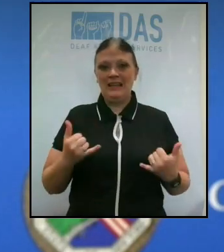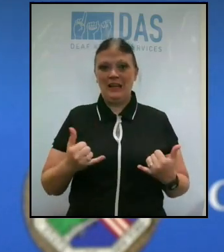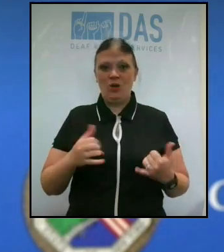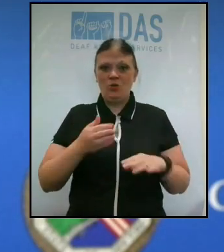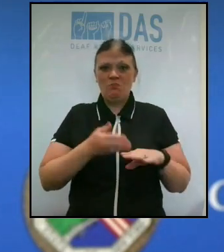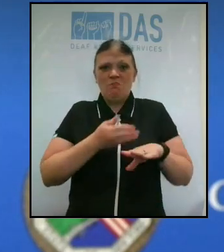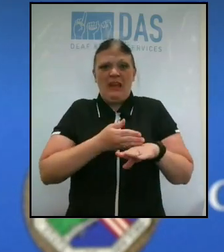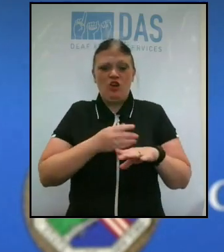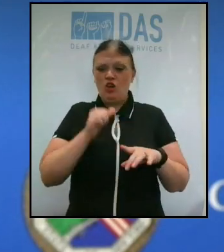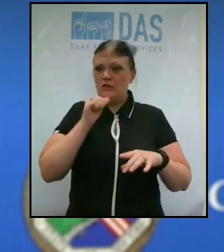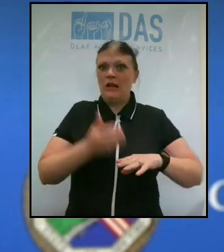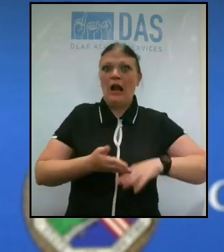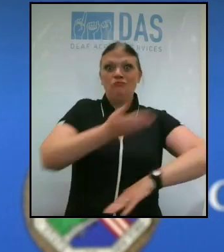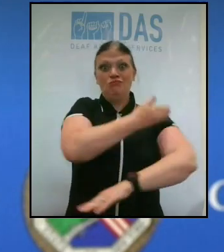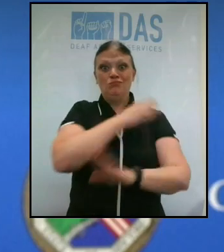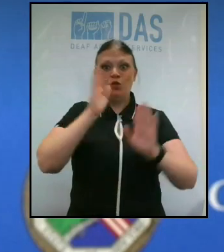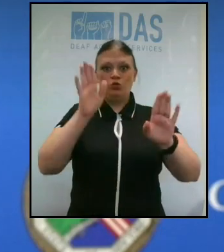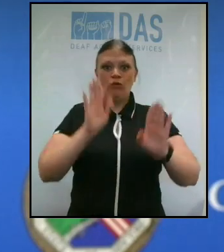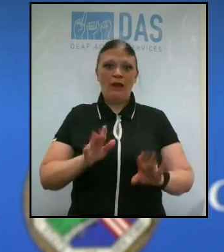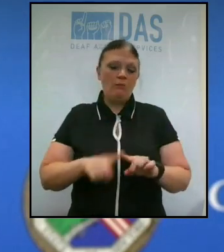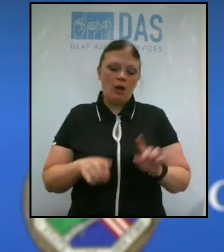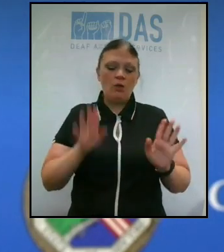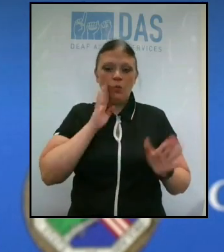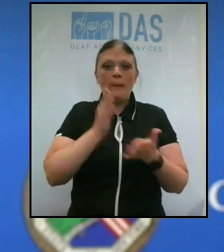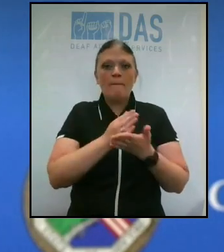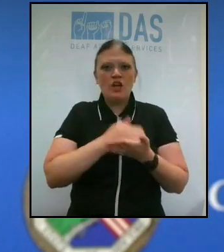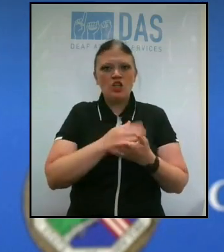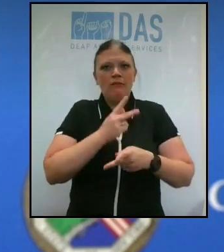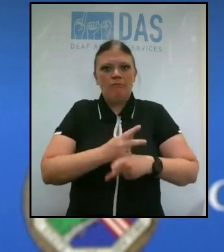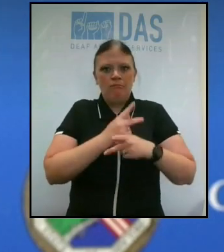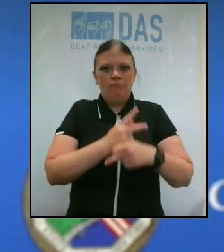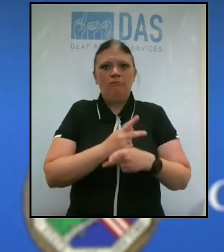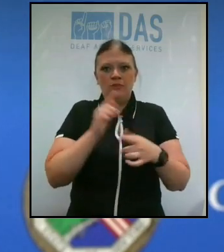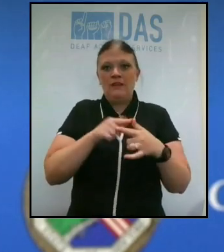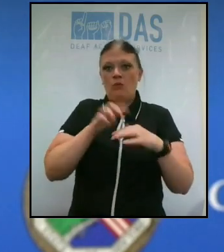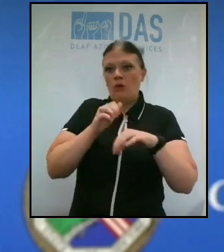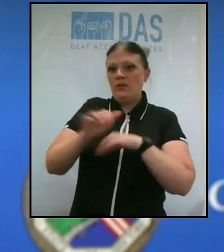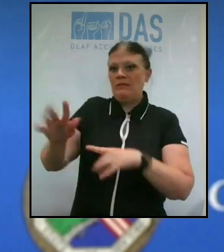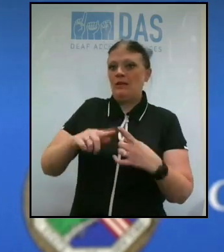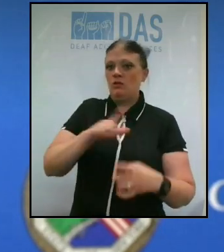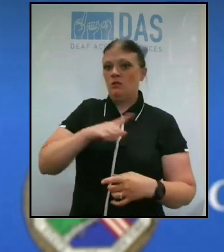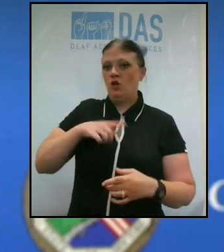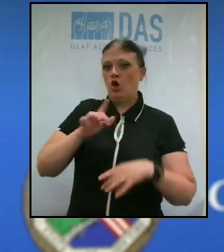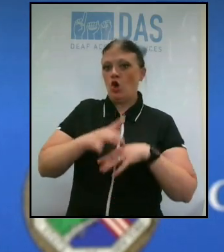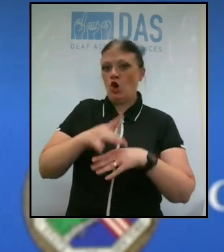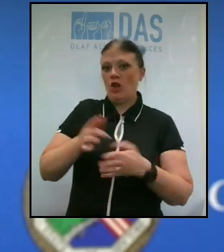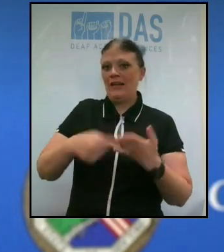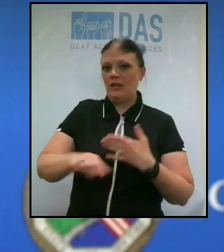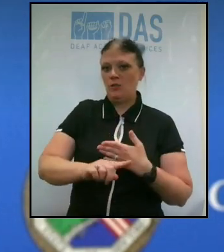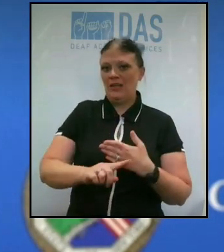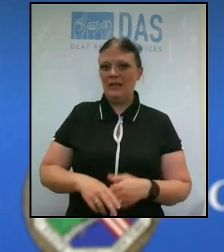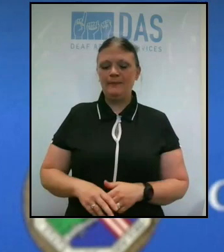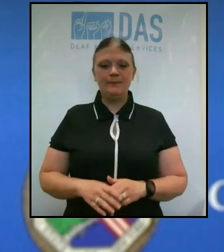great. But we will budget conservatively in what we send over to the legislature early next week.